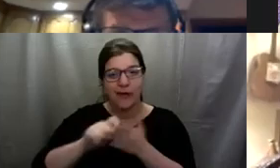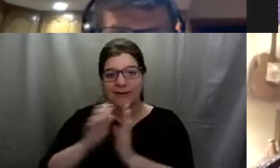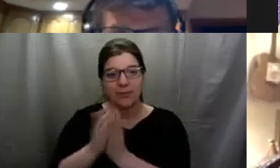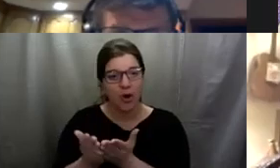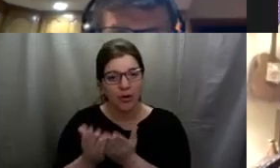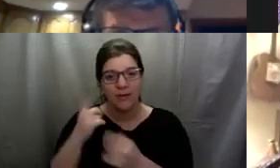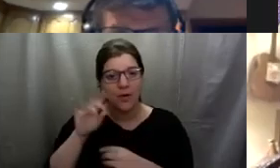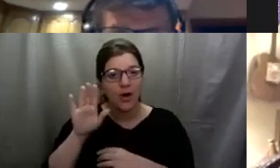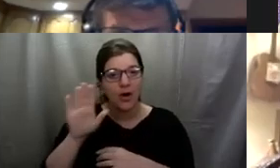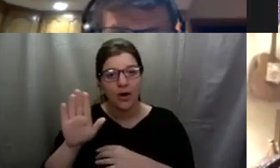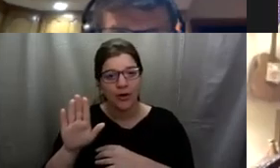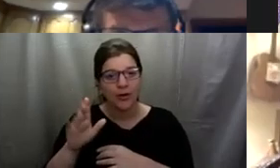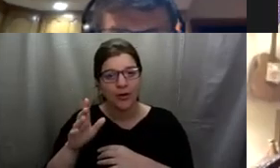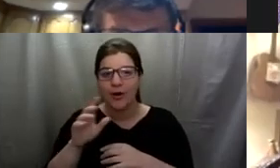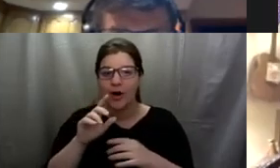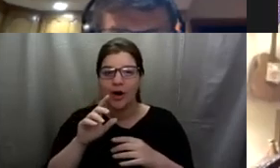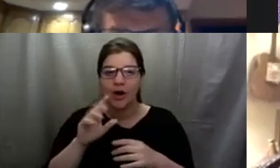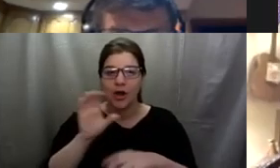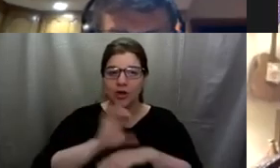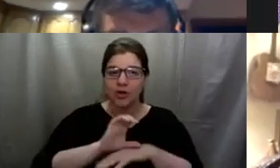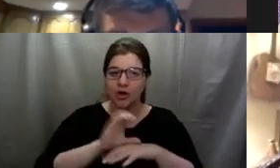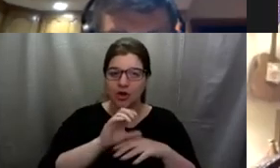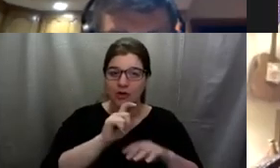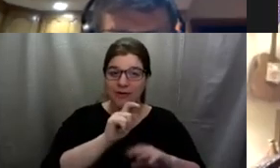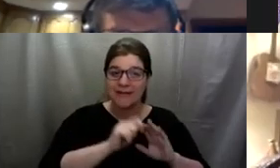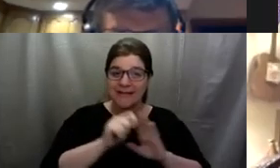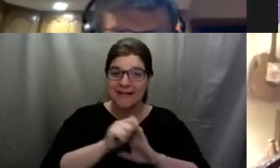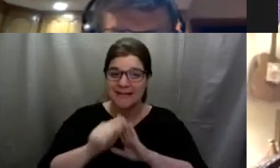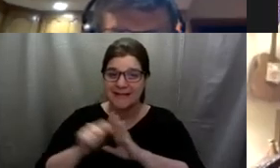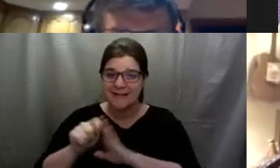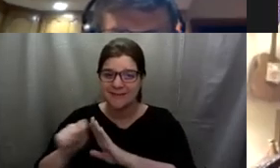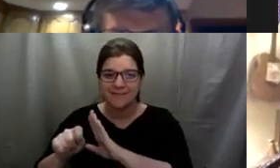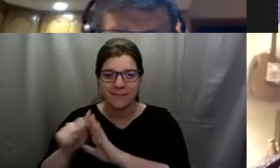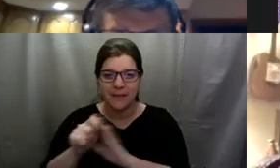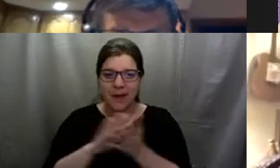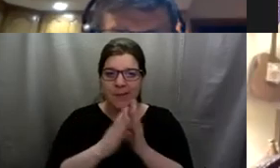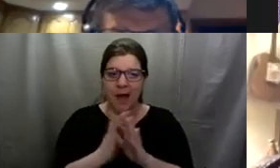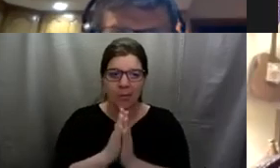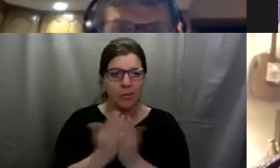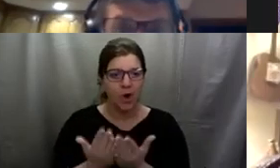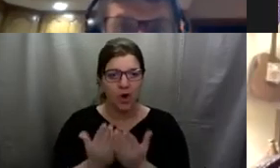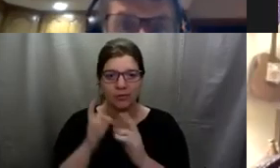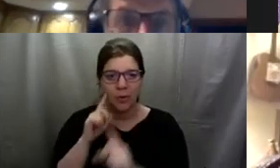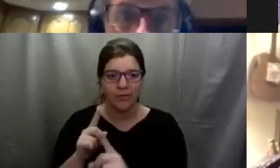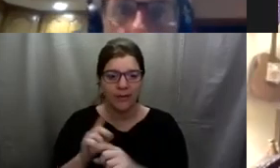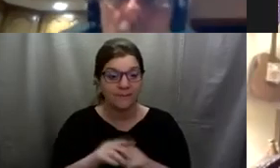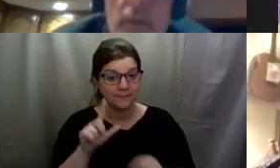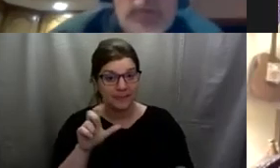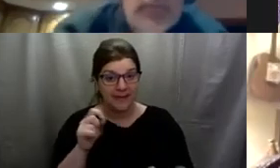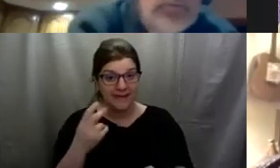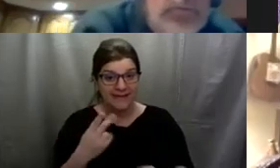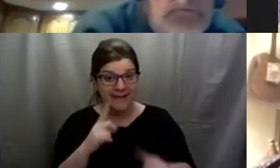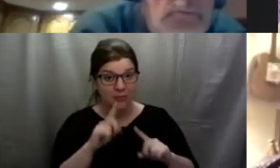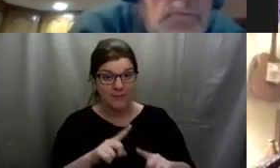with the liturgical seasons. I think that would be very helpful. Yeah. Yeah. For letting me come, and I'll pop